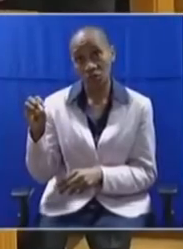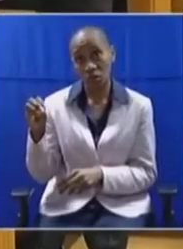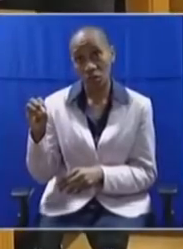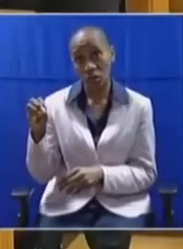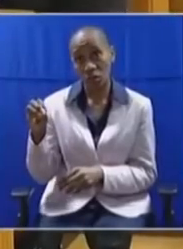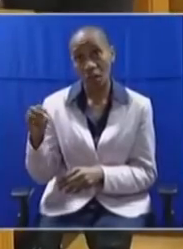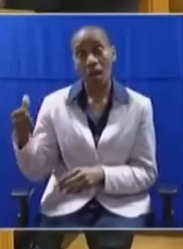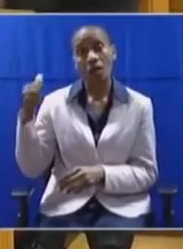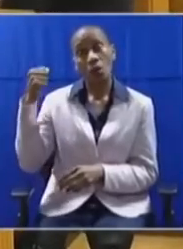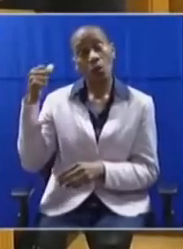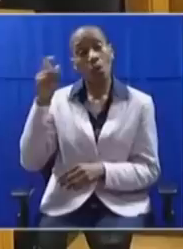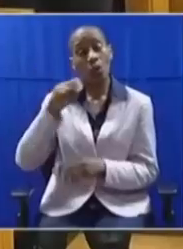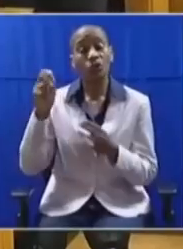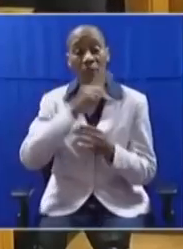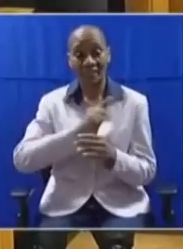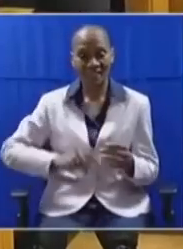us. So